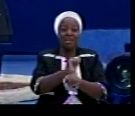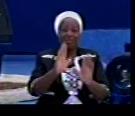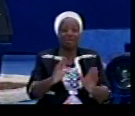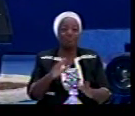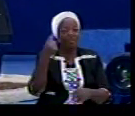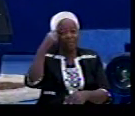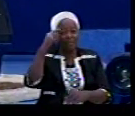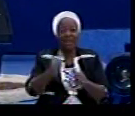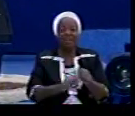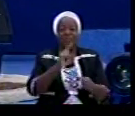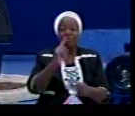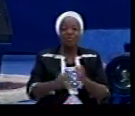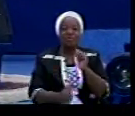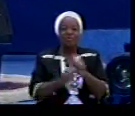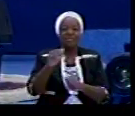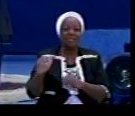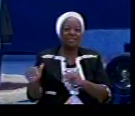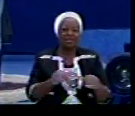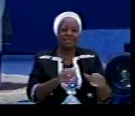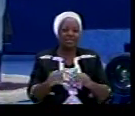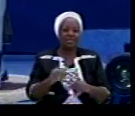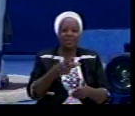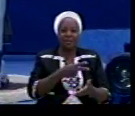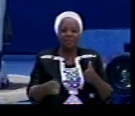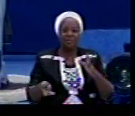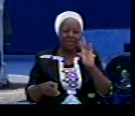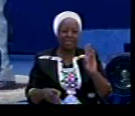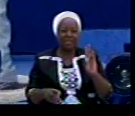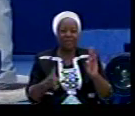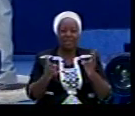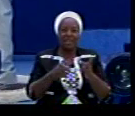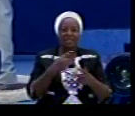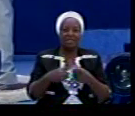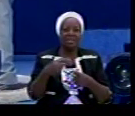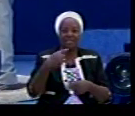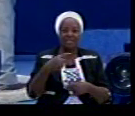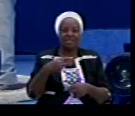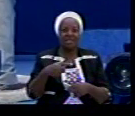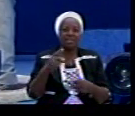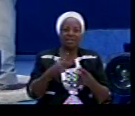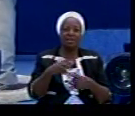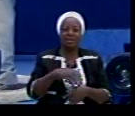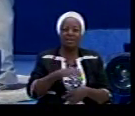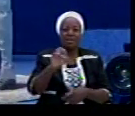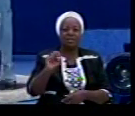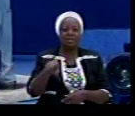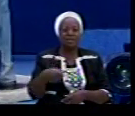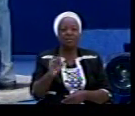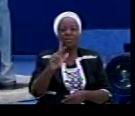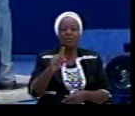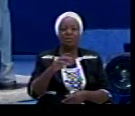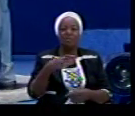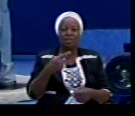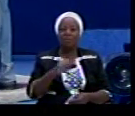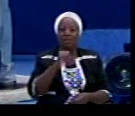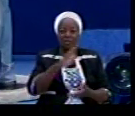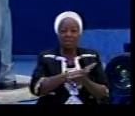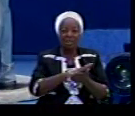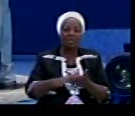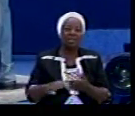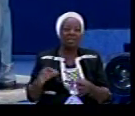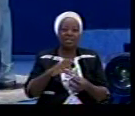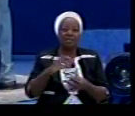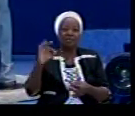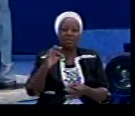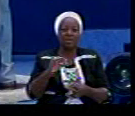everyone which he did. Verse 7 then tells us, for unclean spirits crying with loud